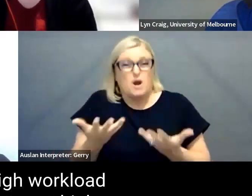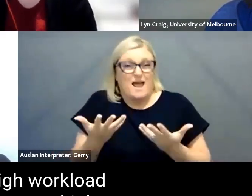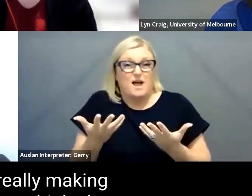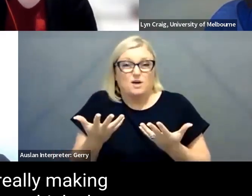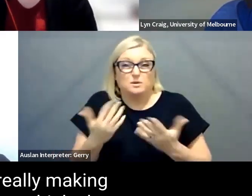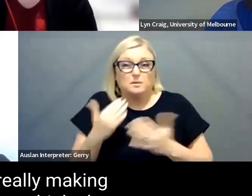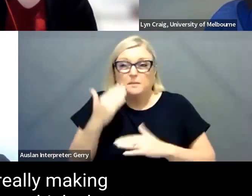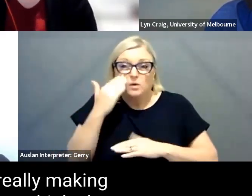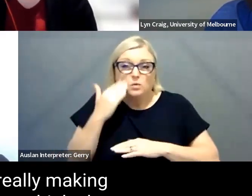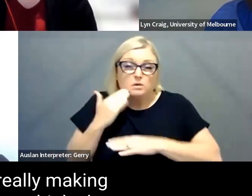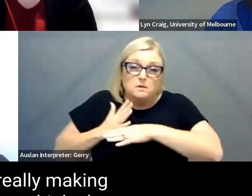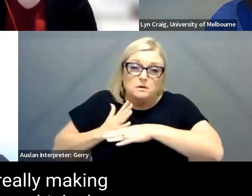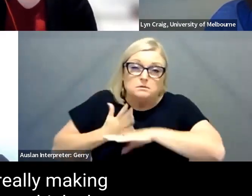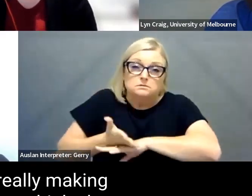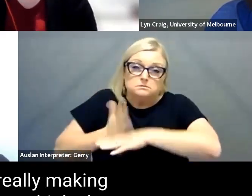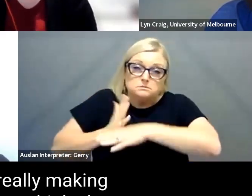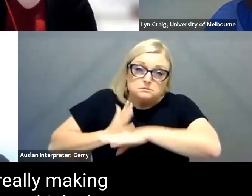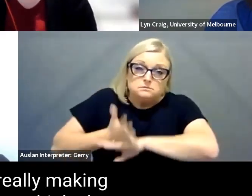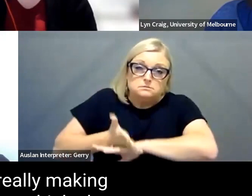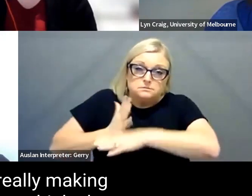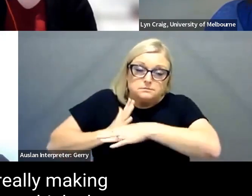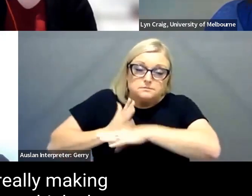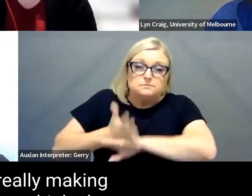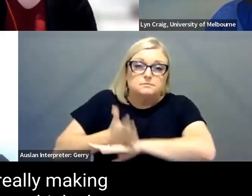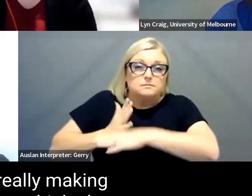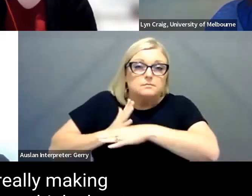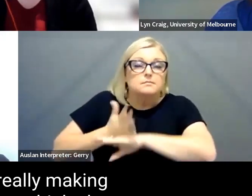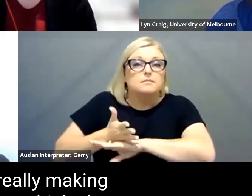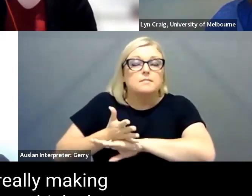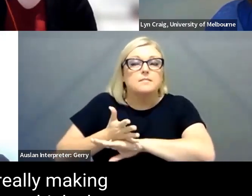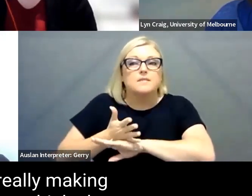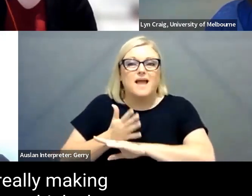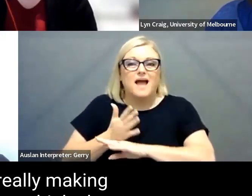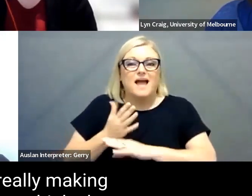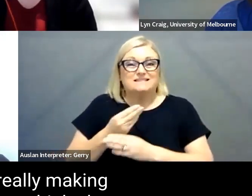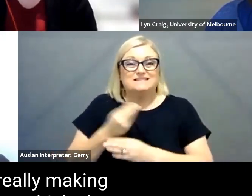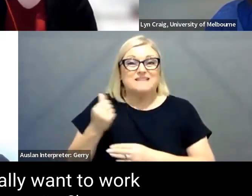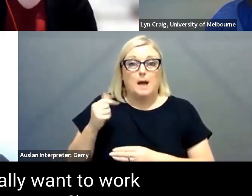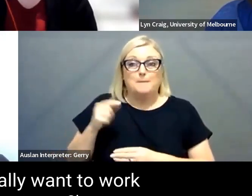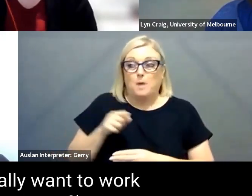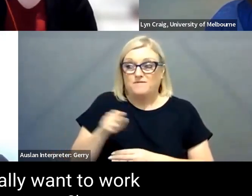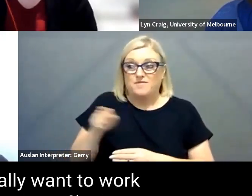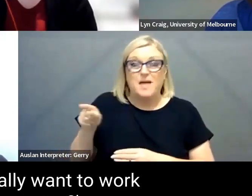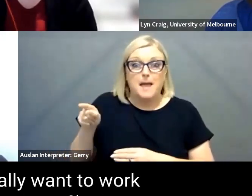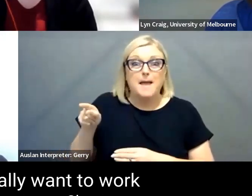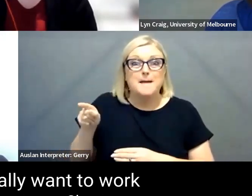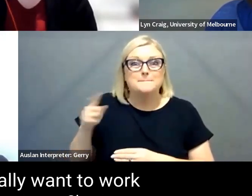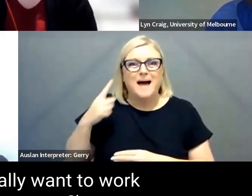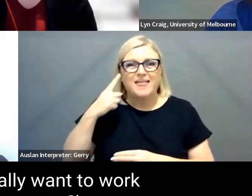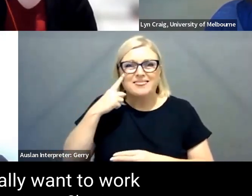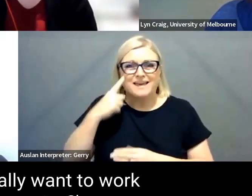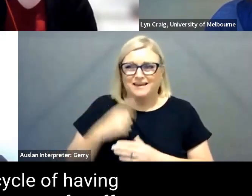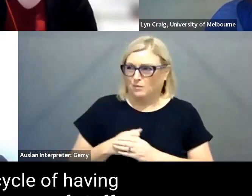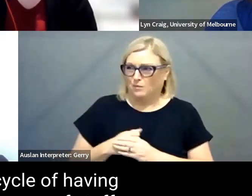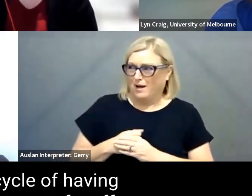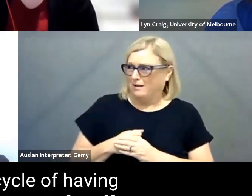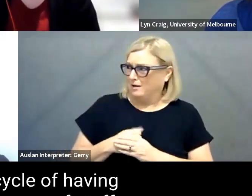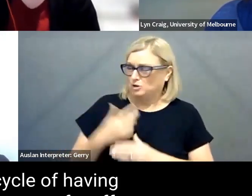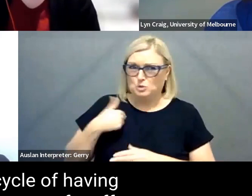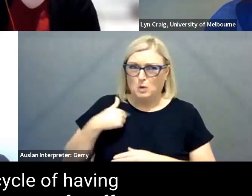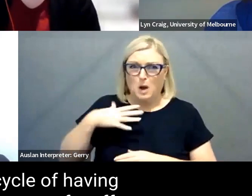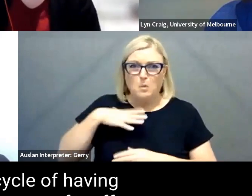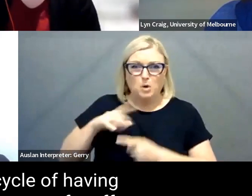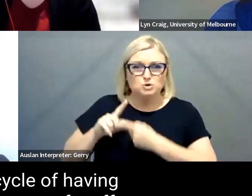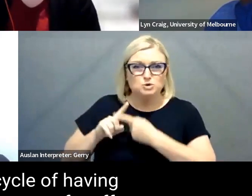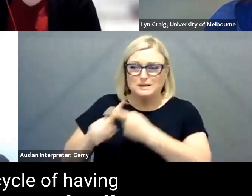higher. And, it's really making some of them think about, well, do I really want to work in this sector? And,